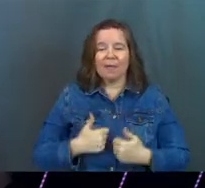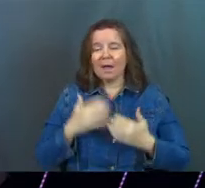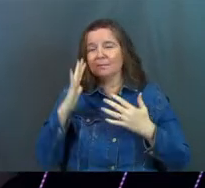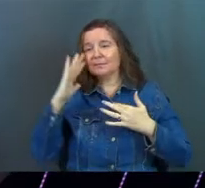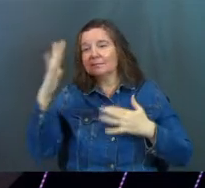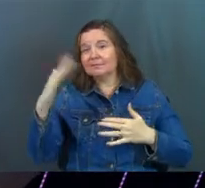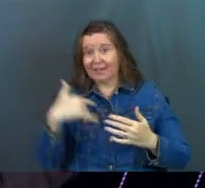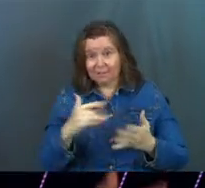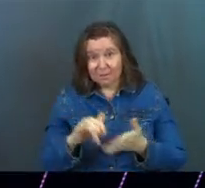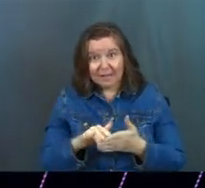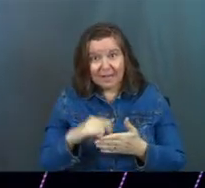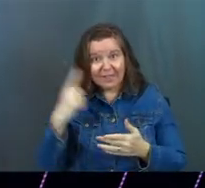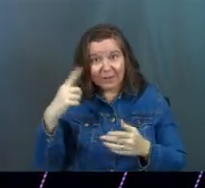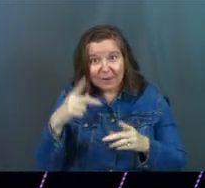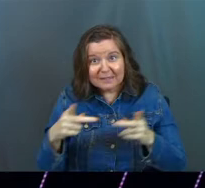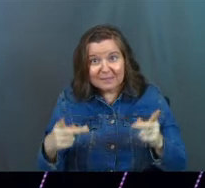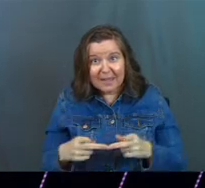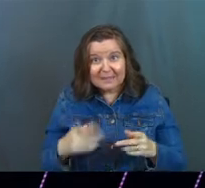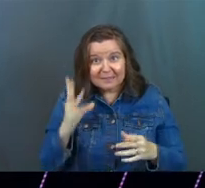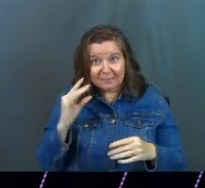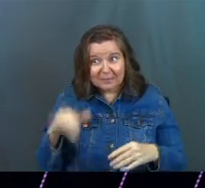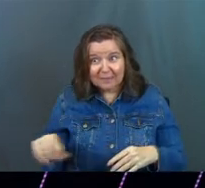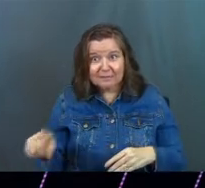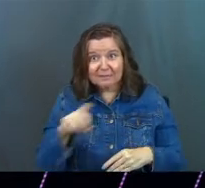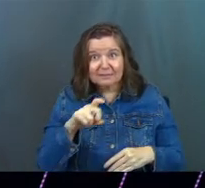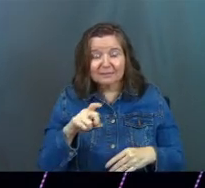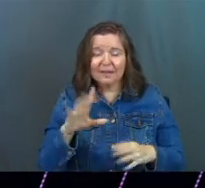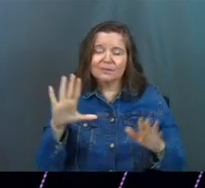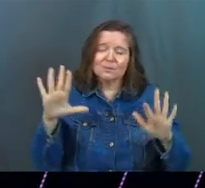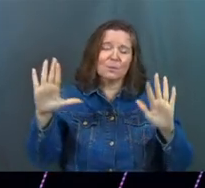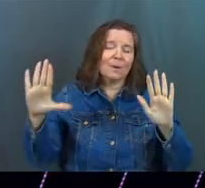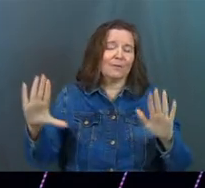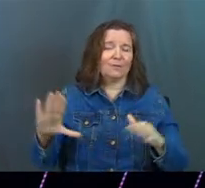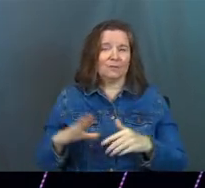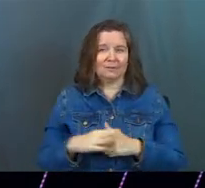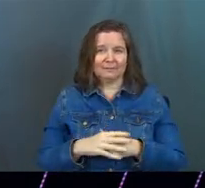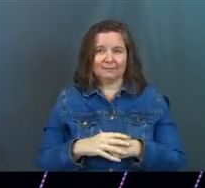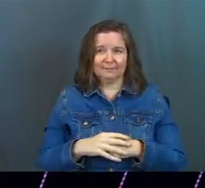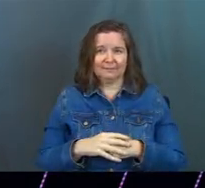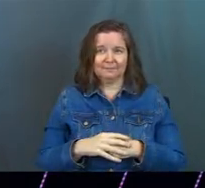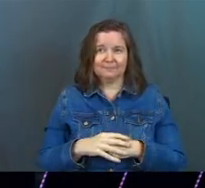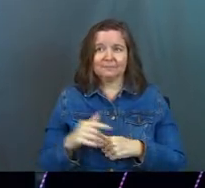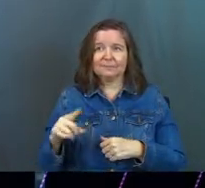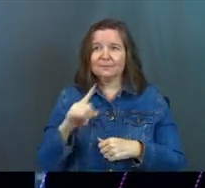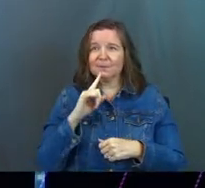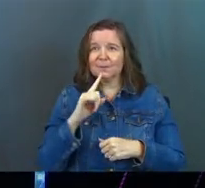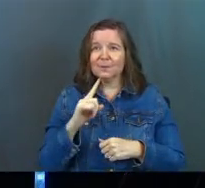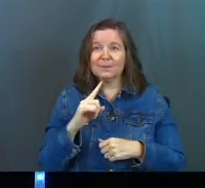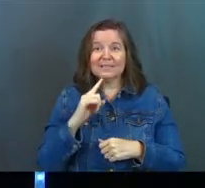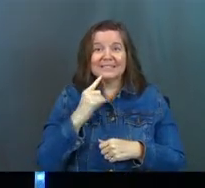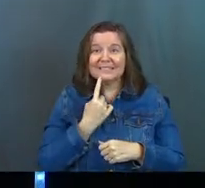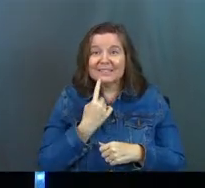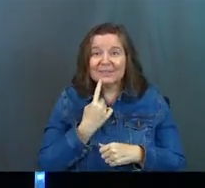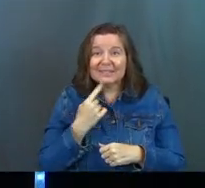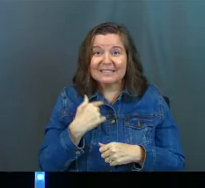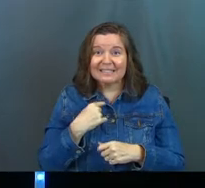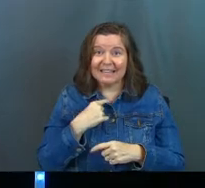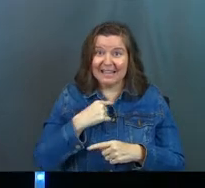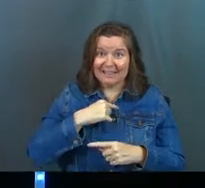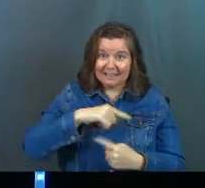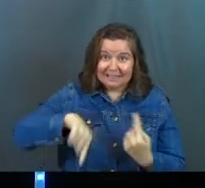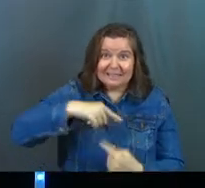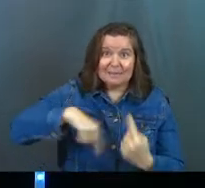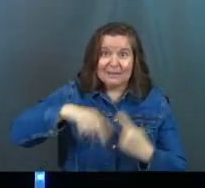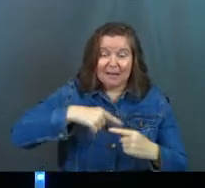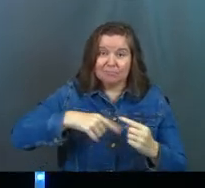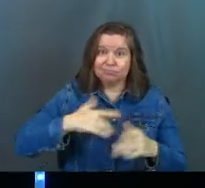us. Have you ever been in that crazy place? And it's wonderful. And you are seriously in the spin zone, are you